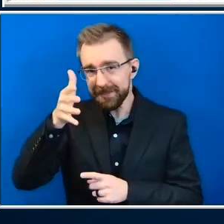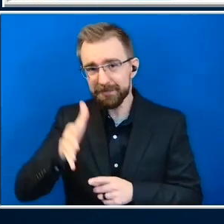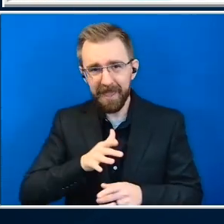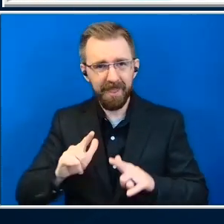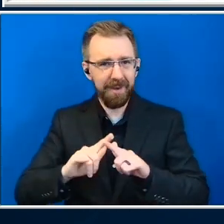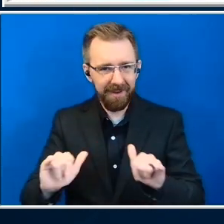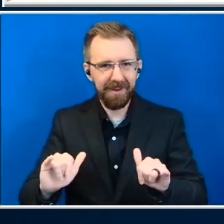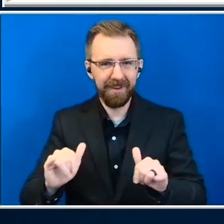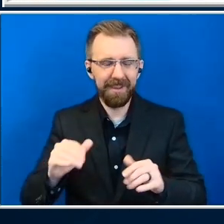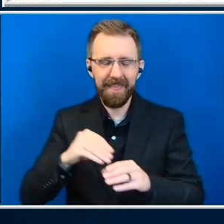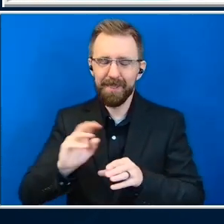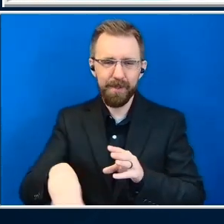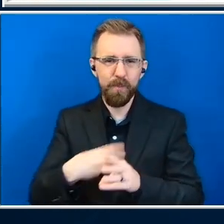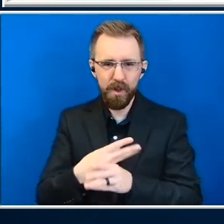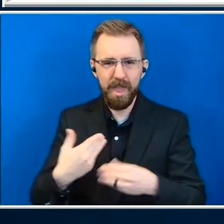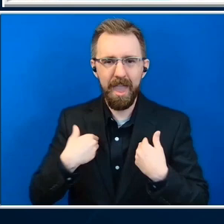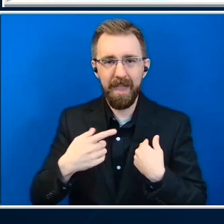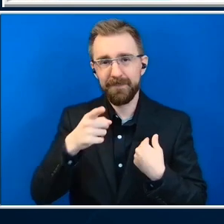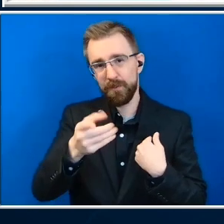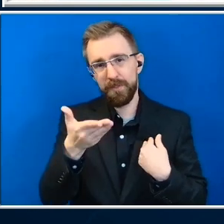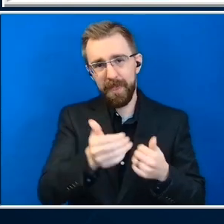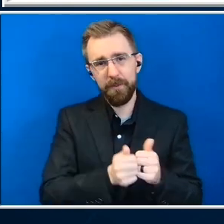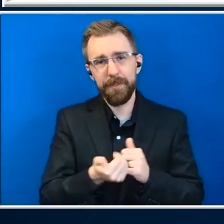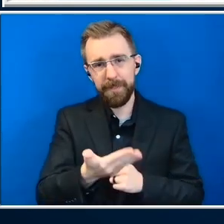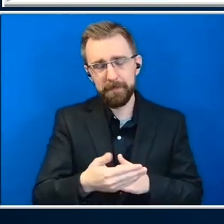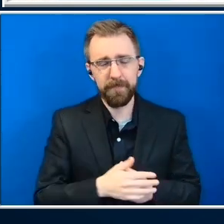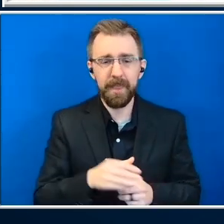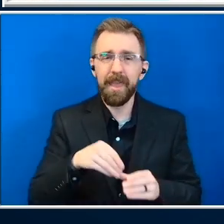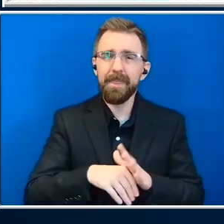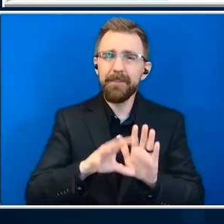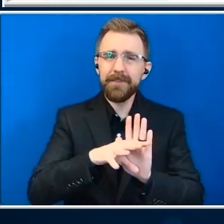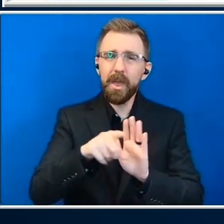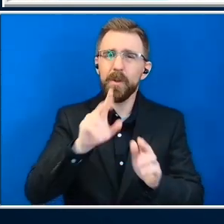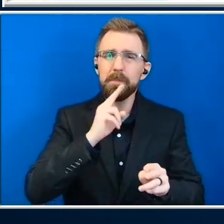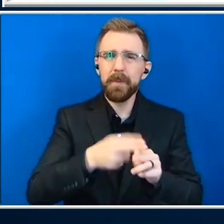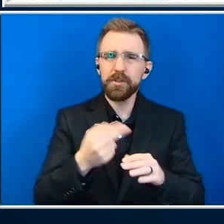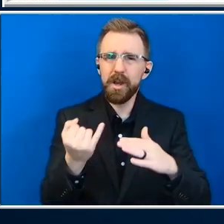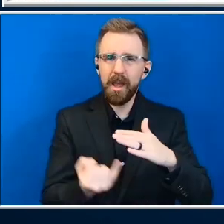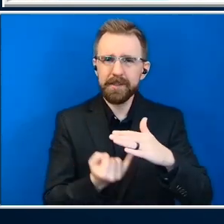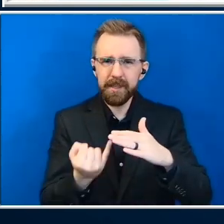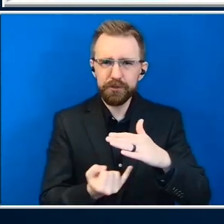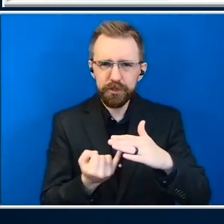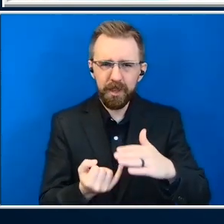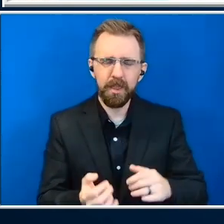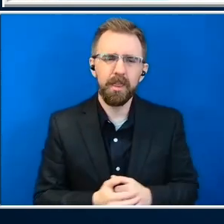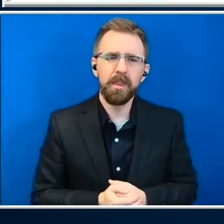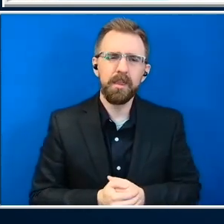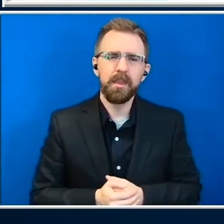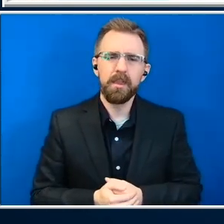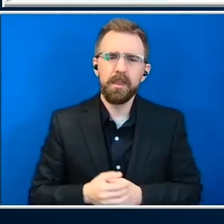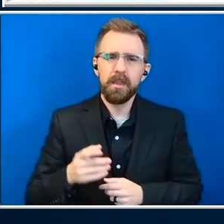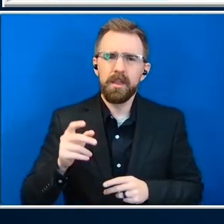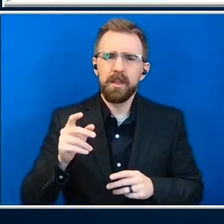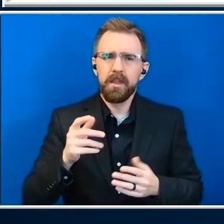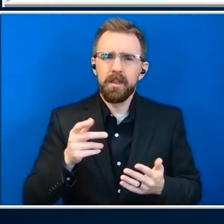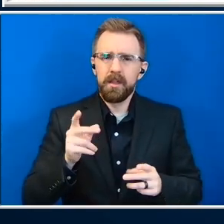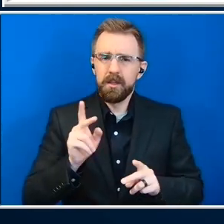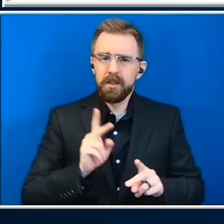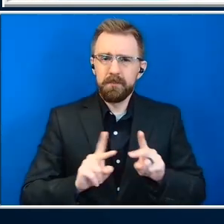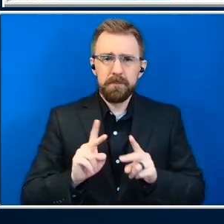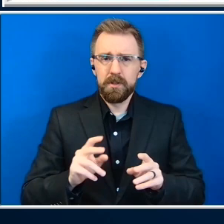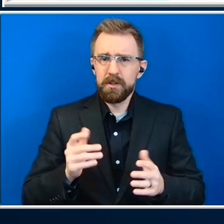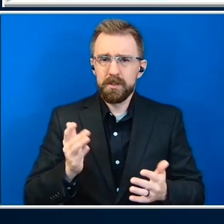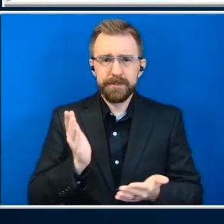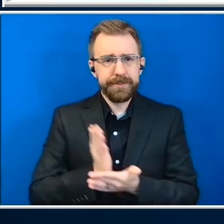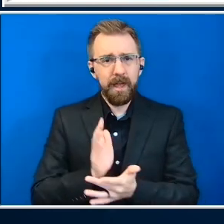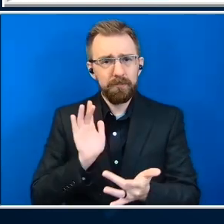you there with him. In the video, you mentioned isolation. Do people simply stop reaching out? Do you think they just